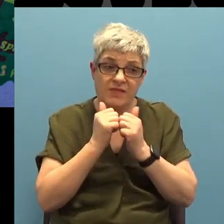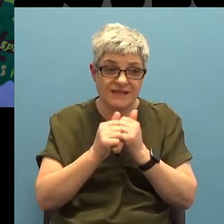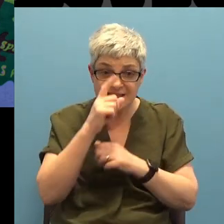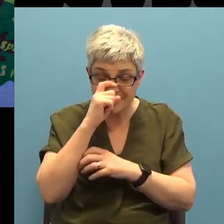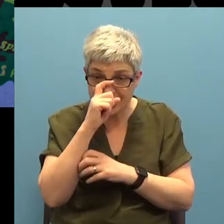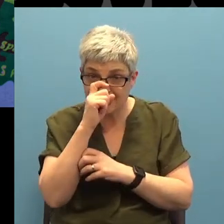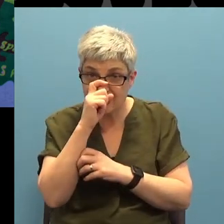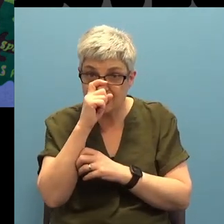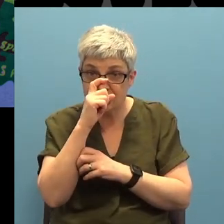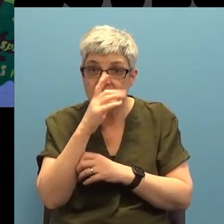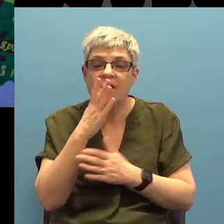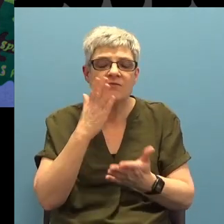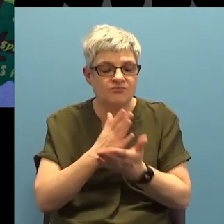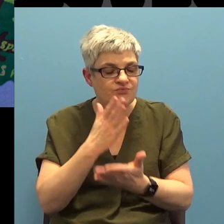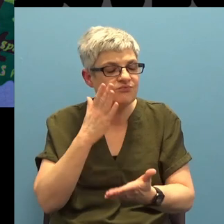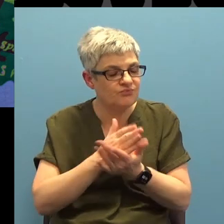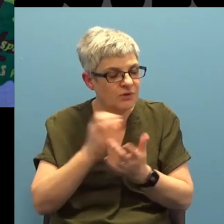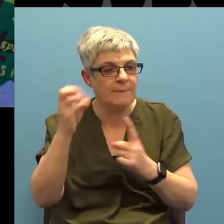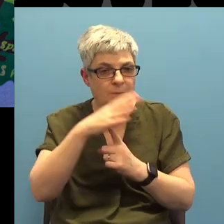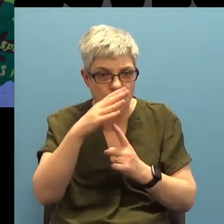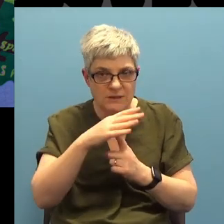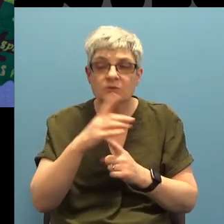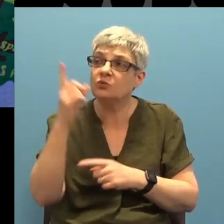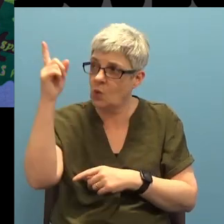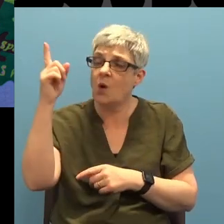of incredible importance to God.